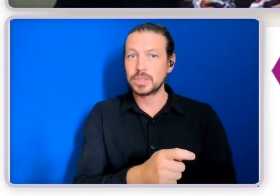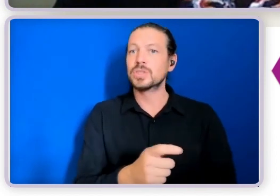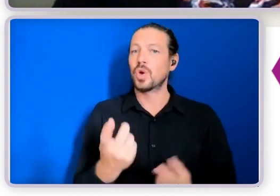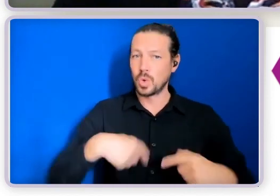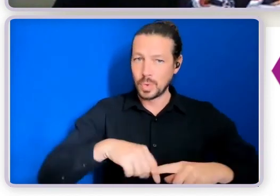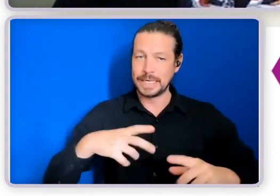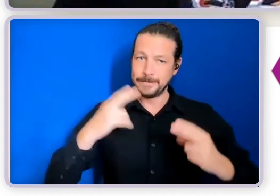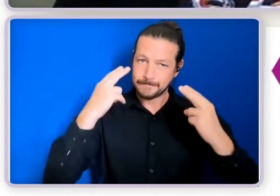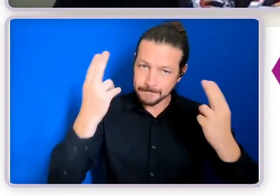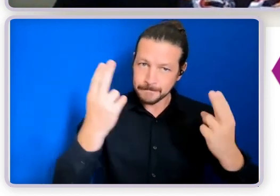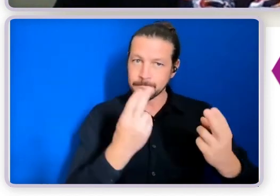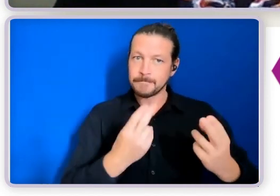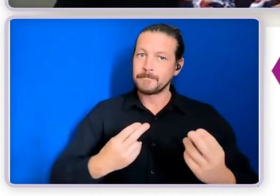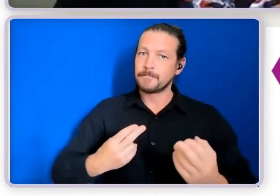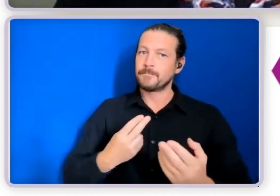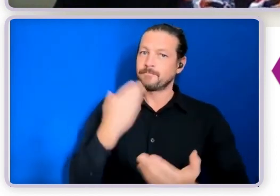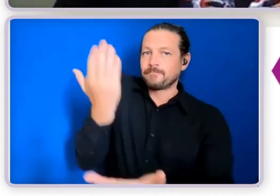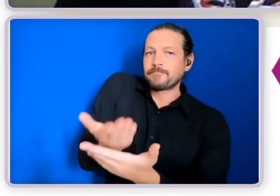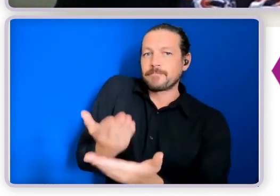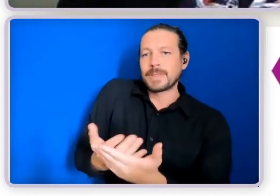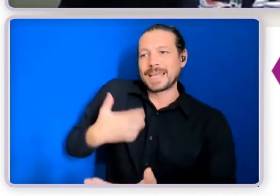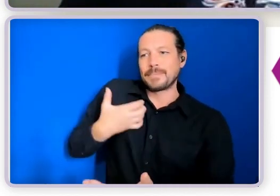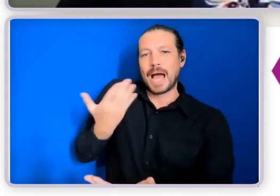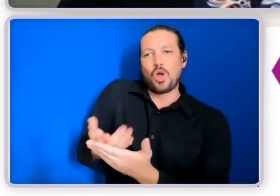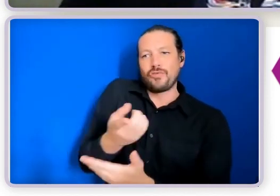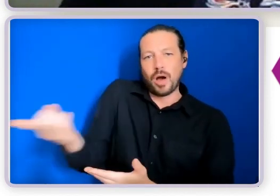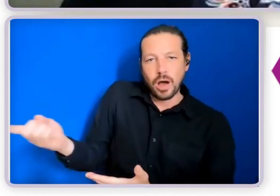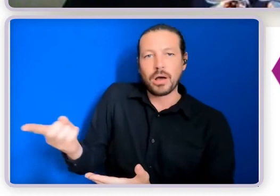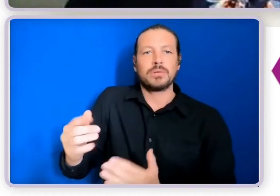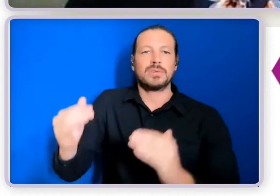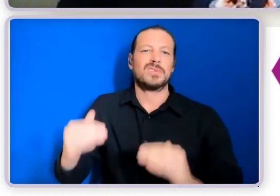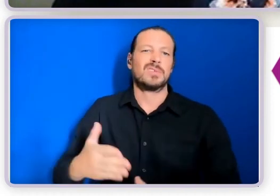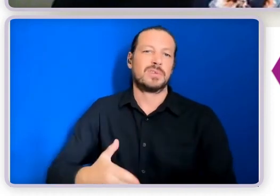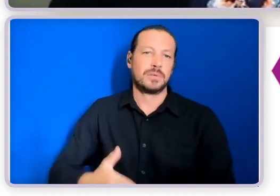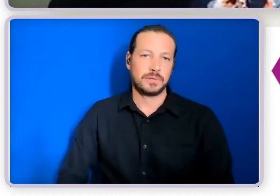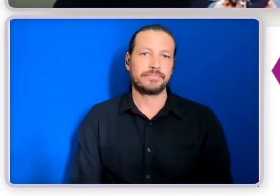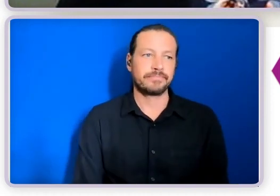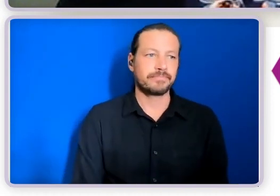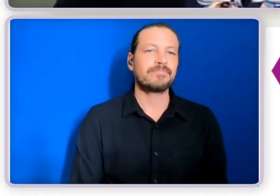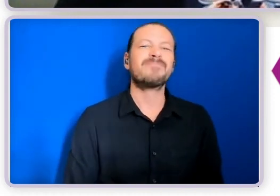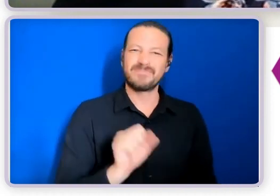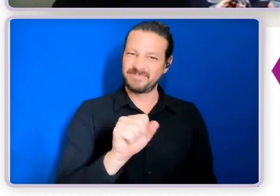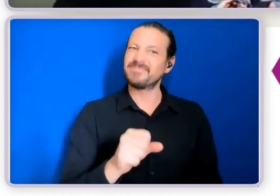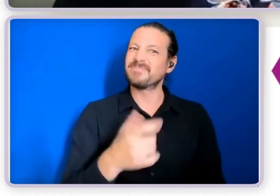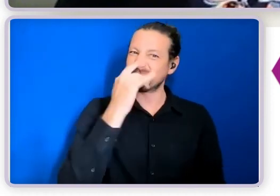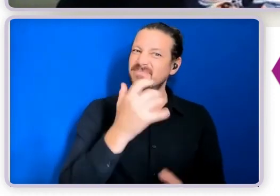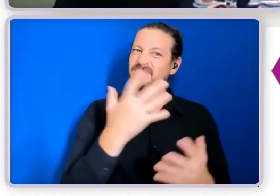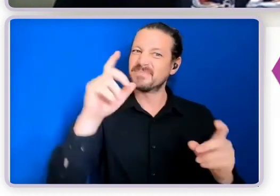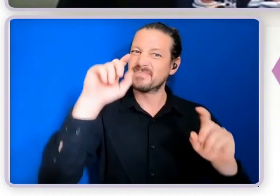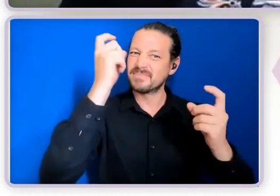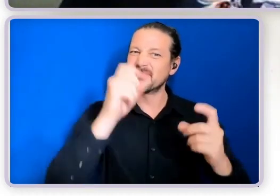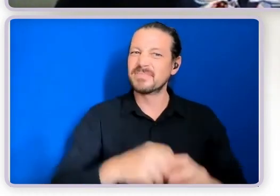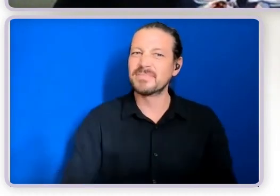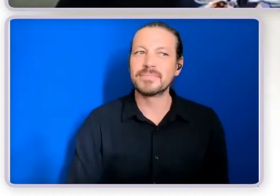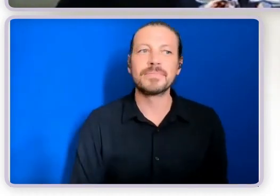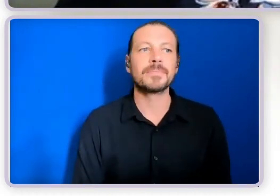and complain about these people. Yeah, it's really concerning. The next one.